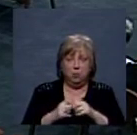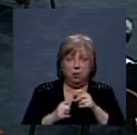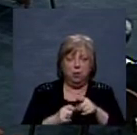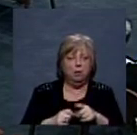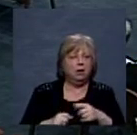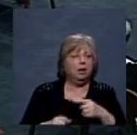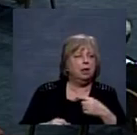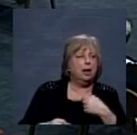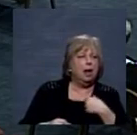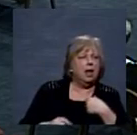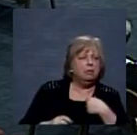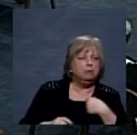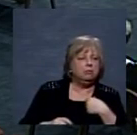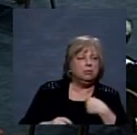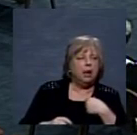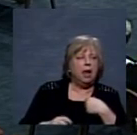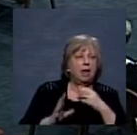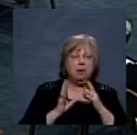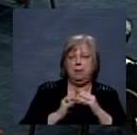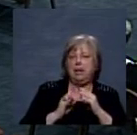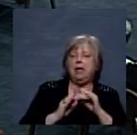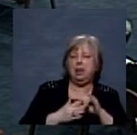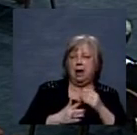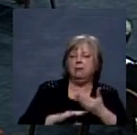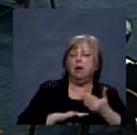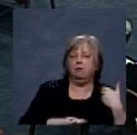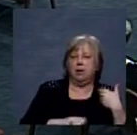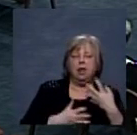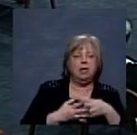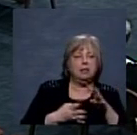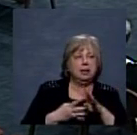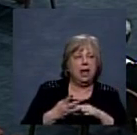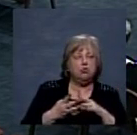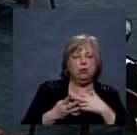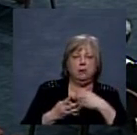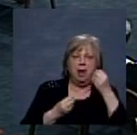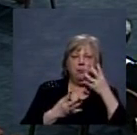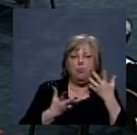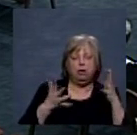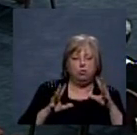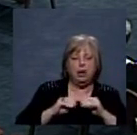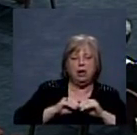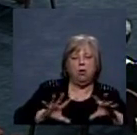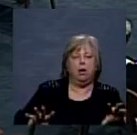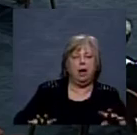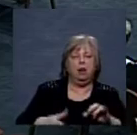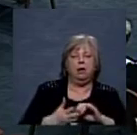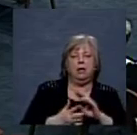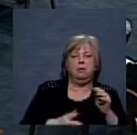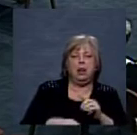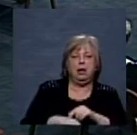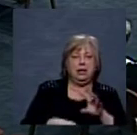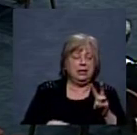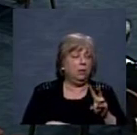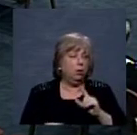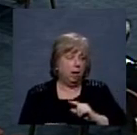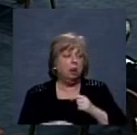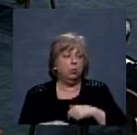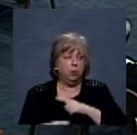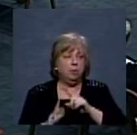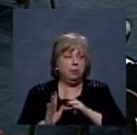a neighborhood meeting that I've scheduled, and my information about it has already gone out. Monday at 6. Well, we're going to start this